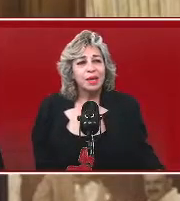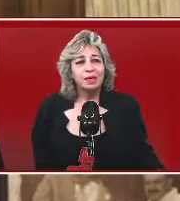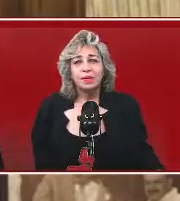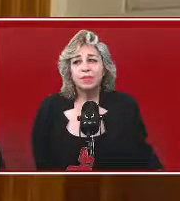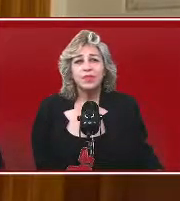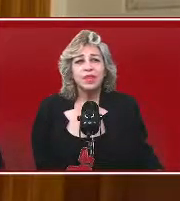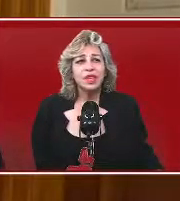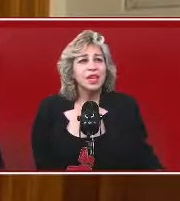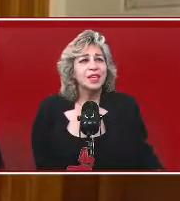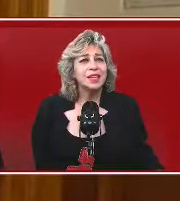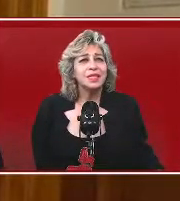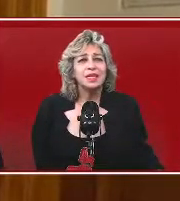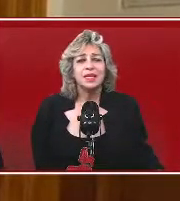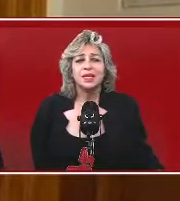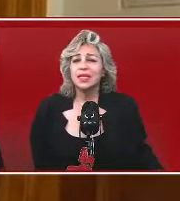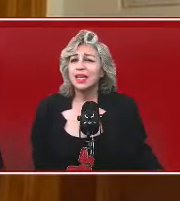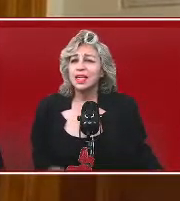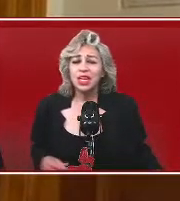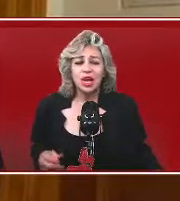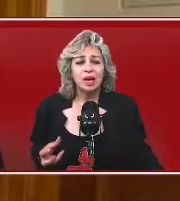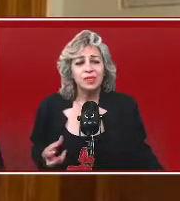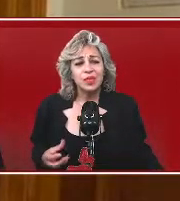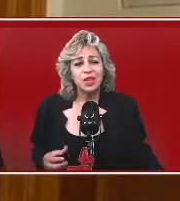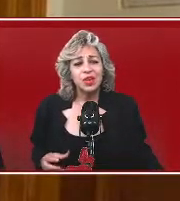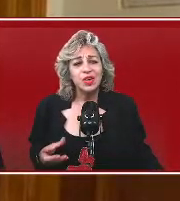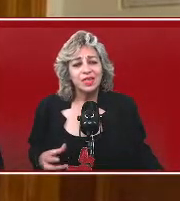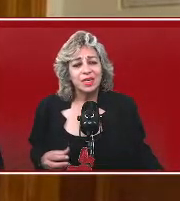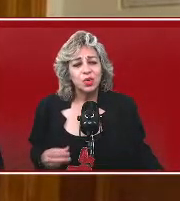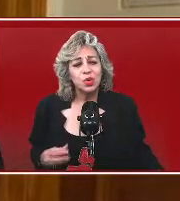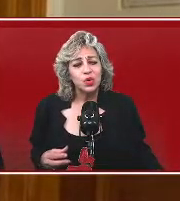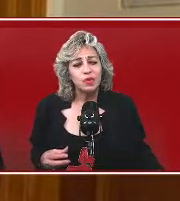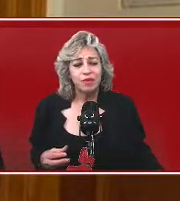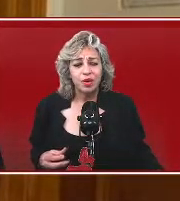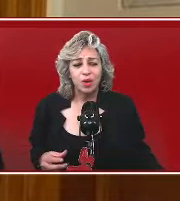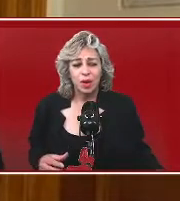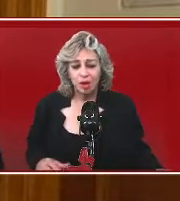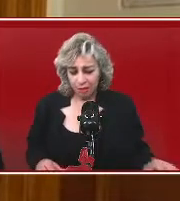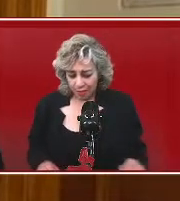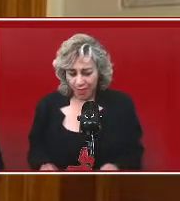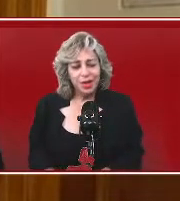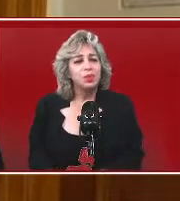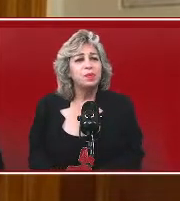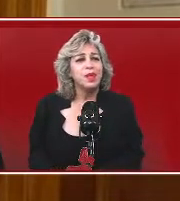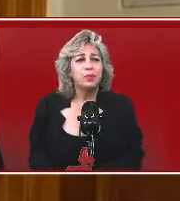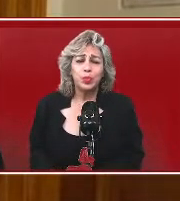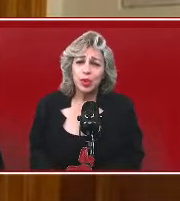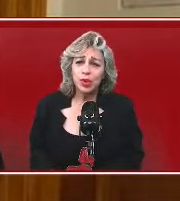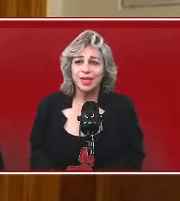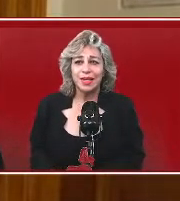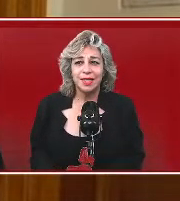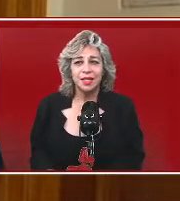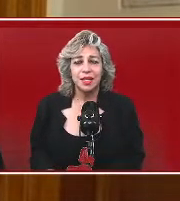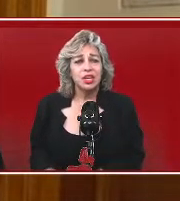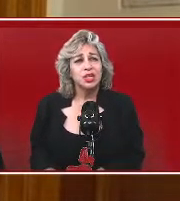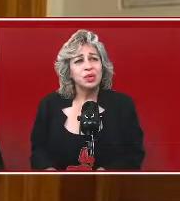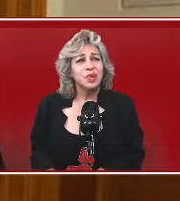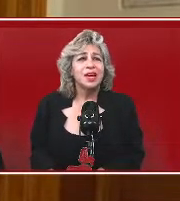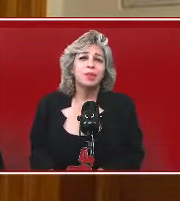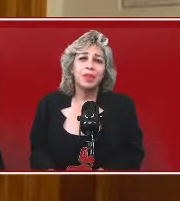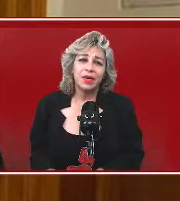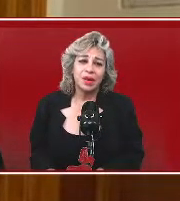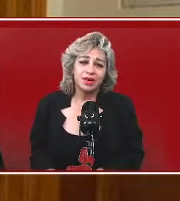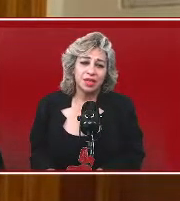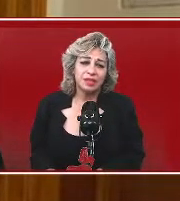But it doesn't, you know, he says we're doing very well, but it would be in poor taste to